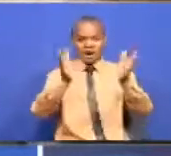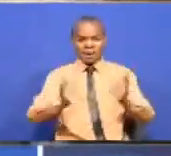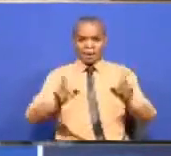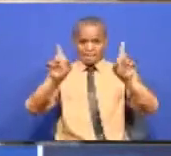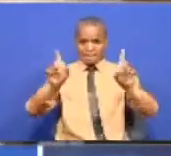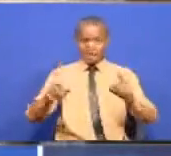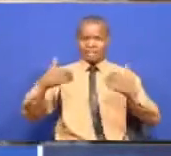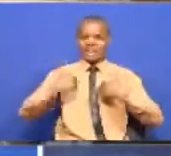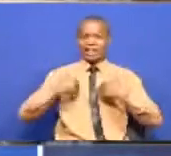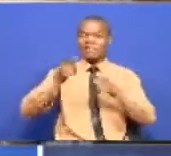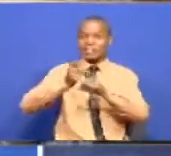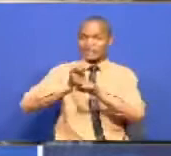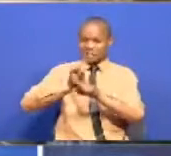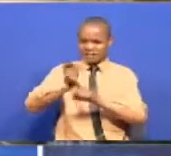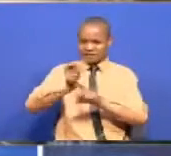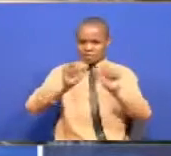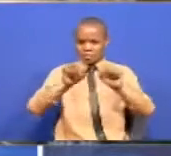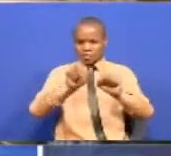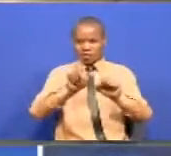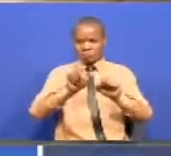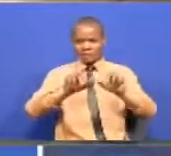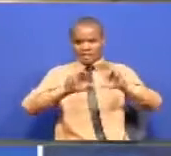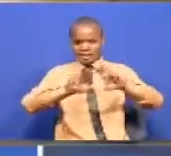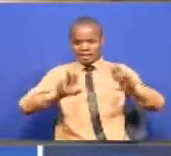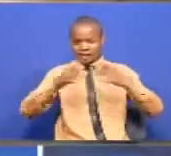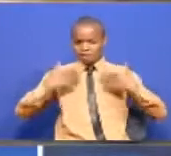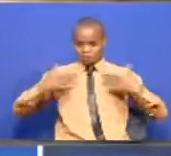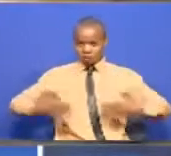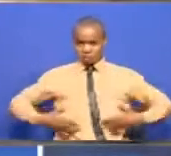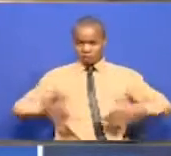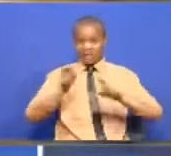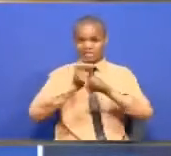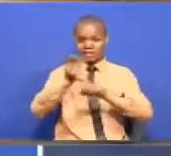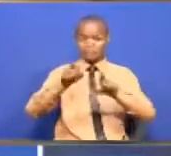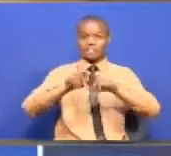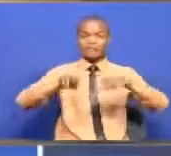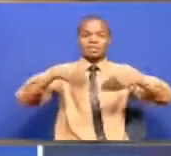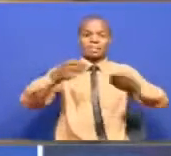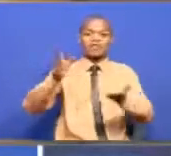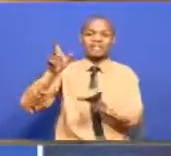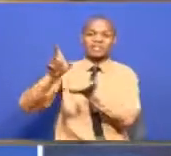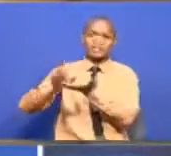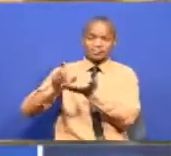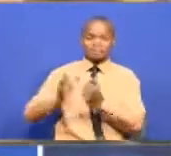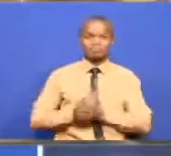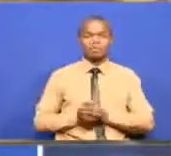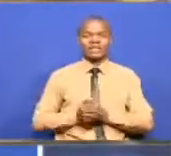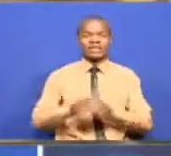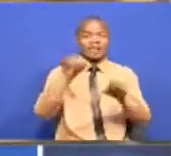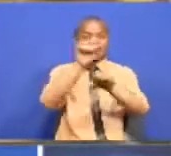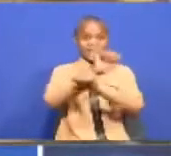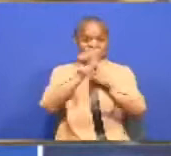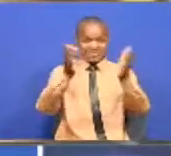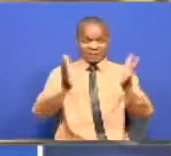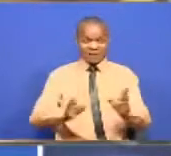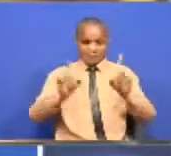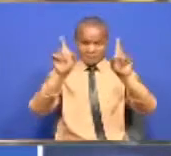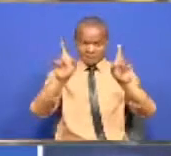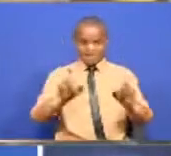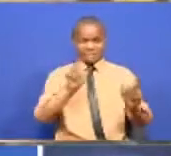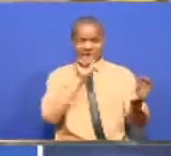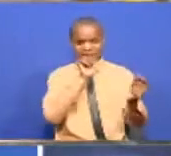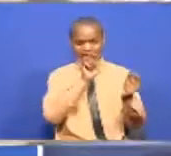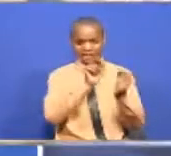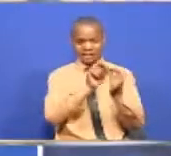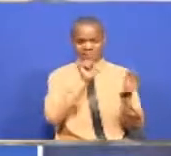guns to check body temperature of passengers and provide sanitizers. The drivers must also be tested for COVID-19